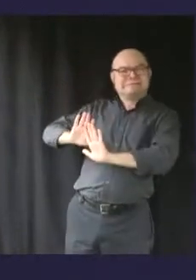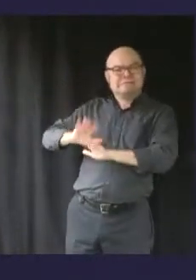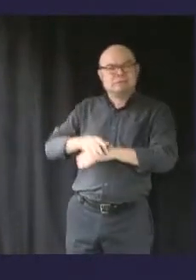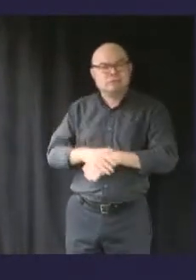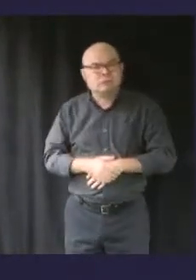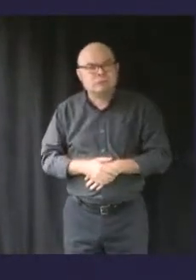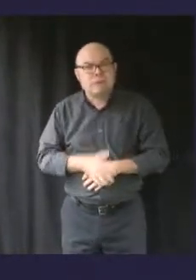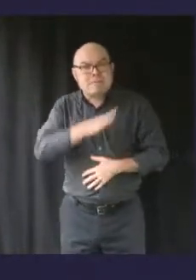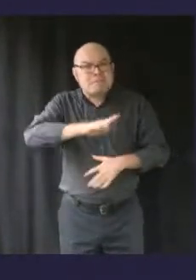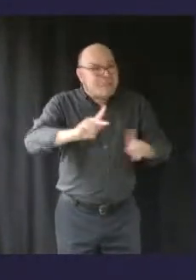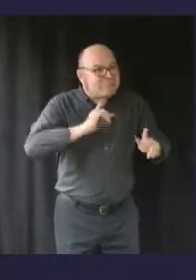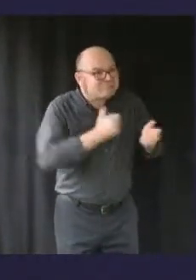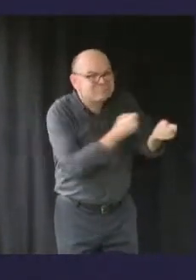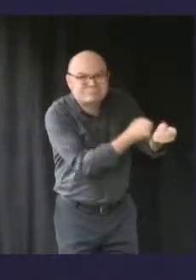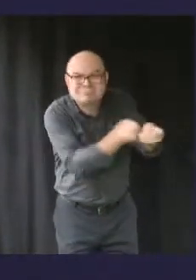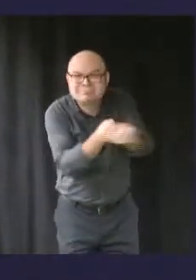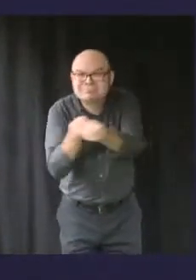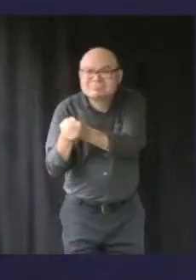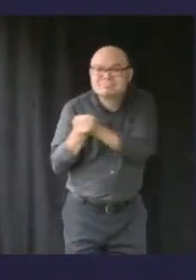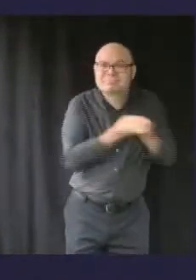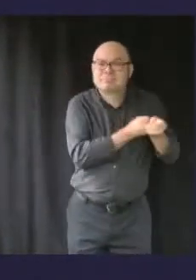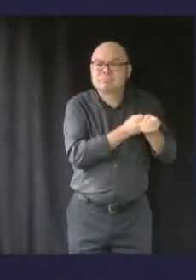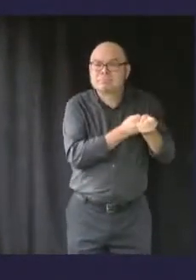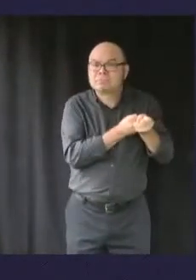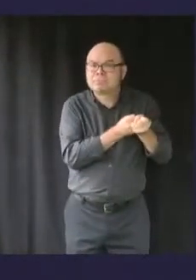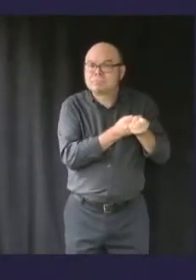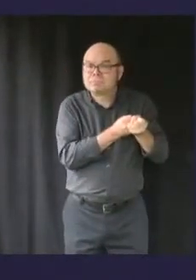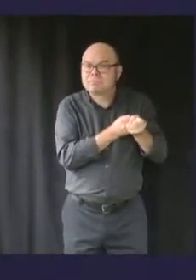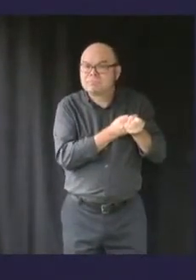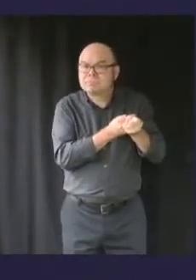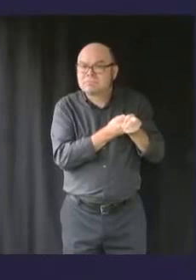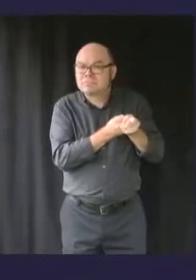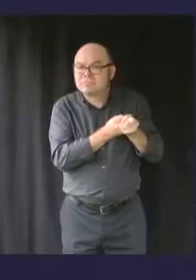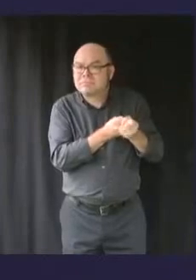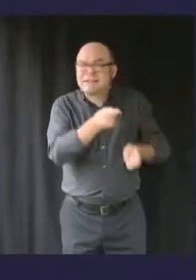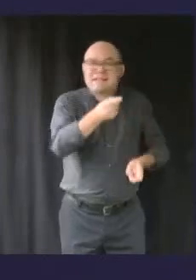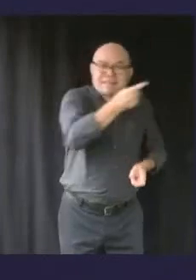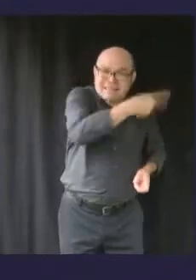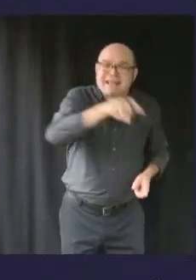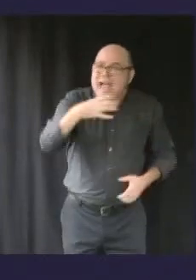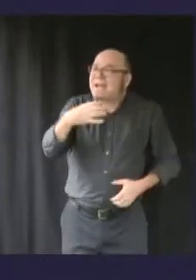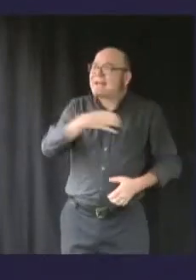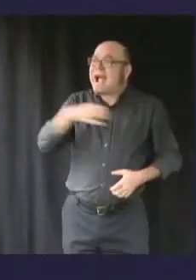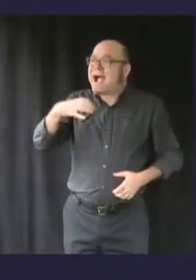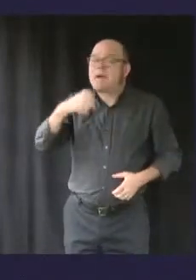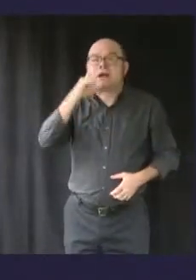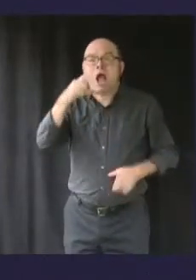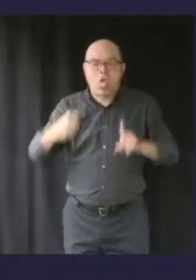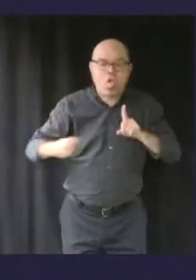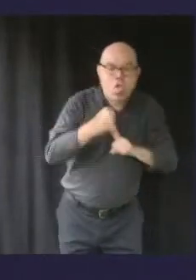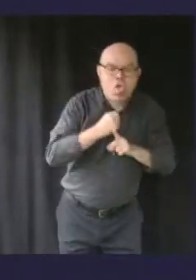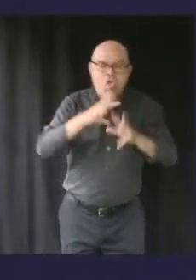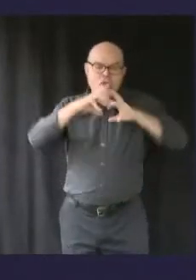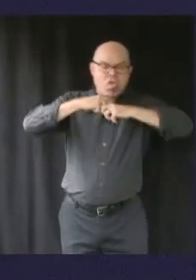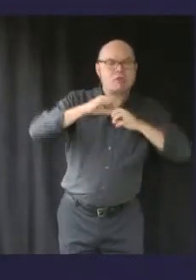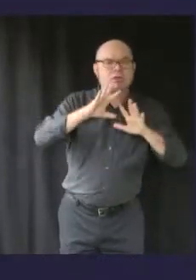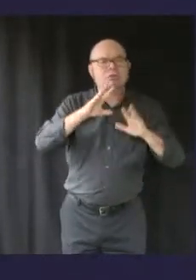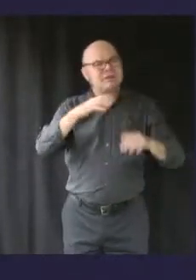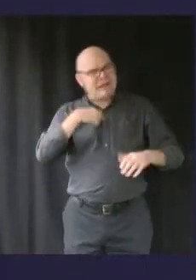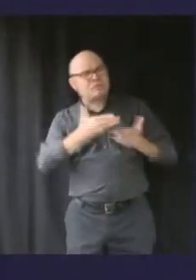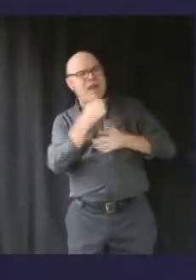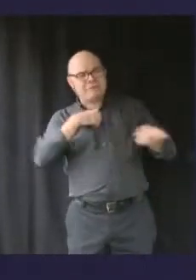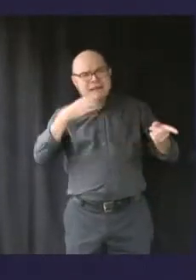registering grievances with their government so that they don't have to resort to violence. And the legacy of Tom Dodd, the legacy of Chris